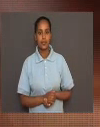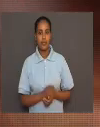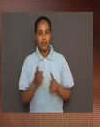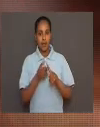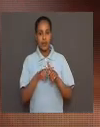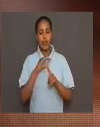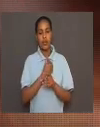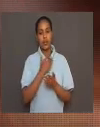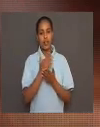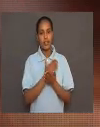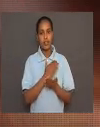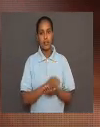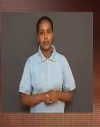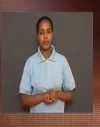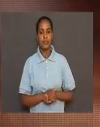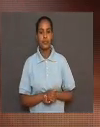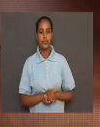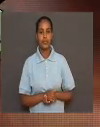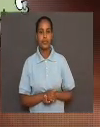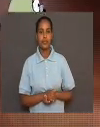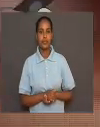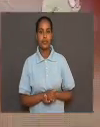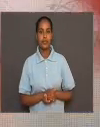Let's get back to our lesson.